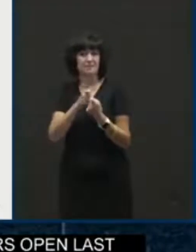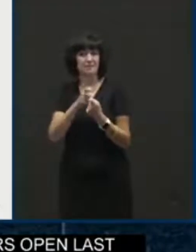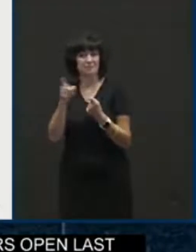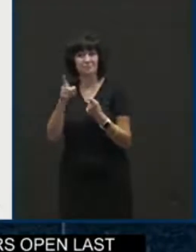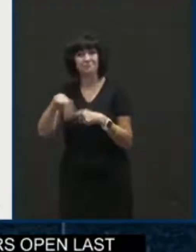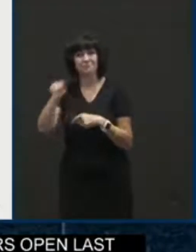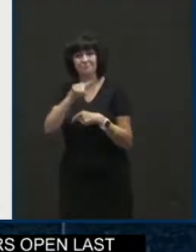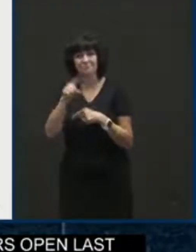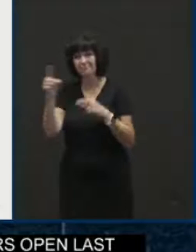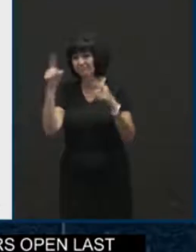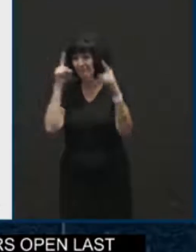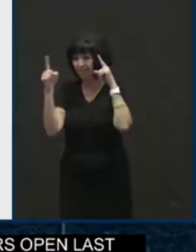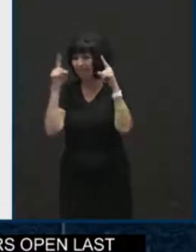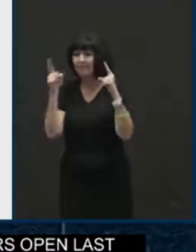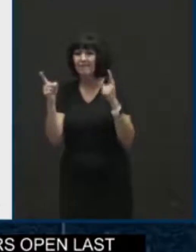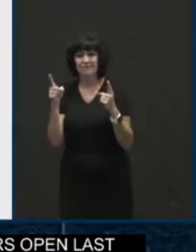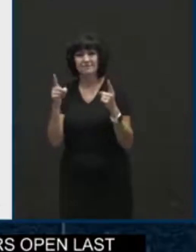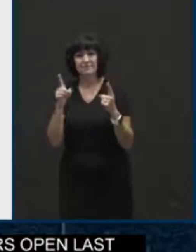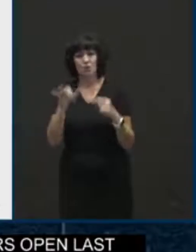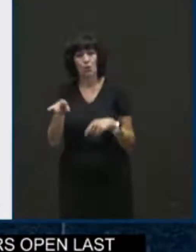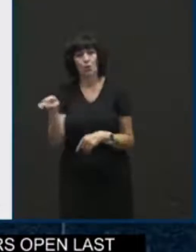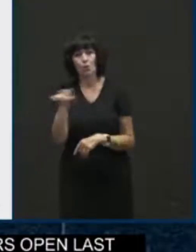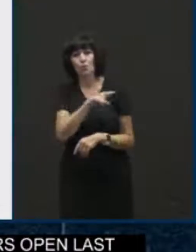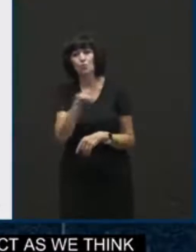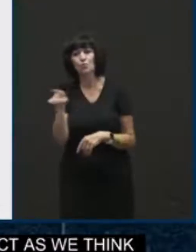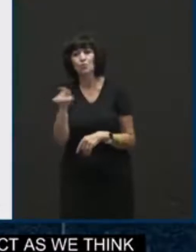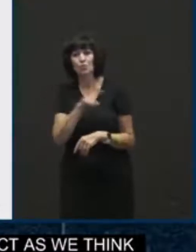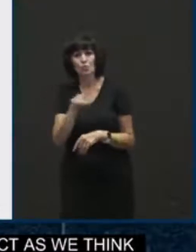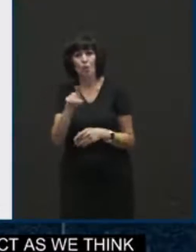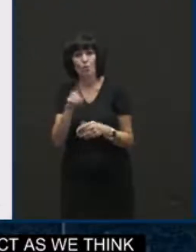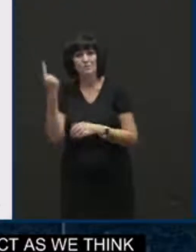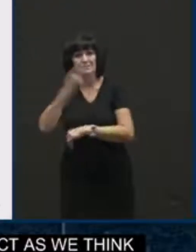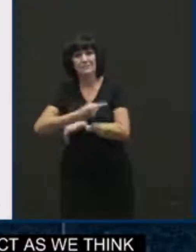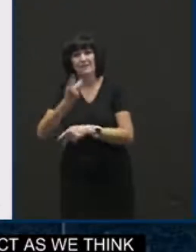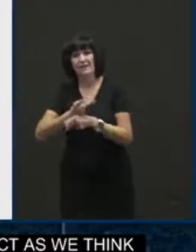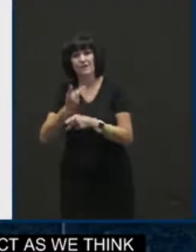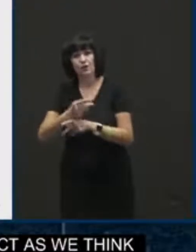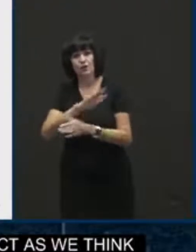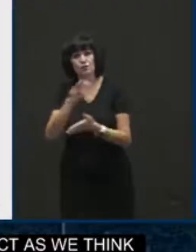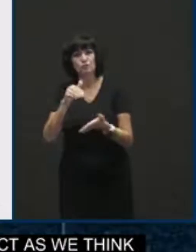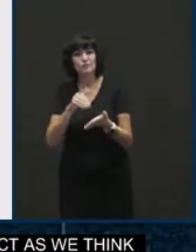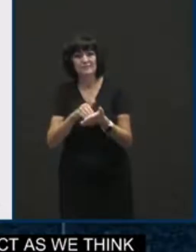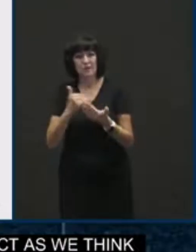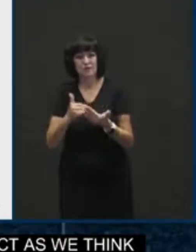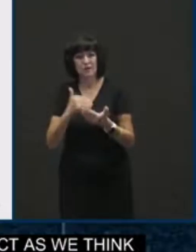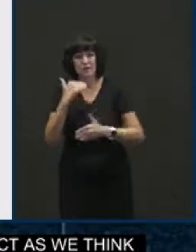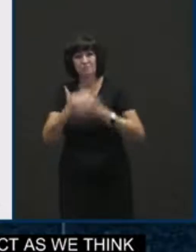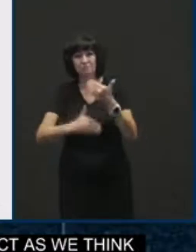about also those centers as we move into the fall,